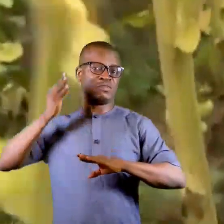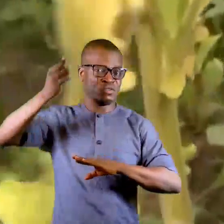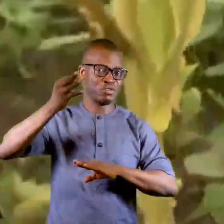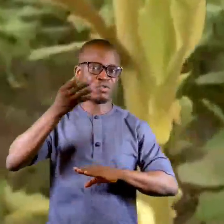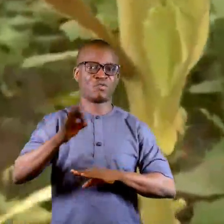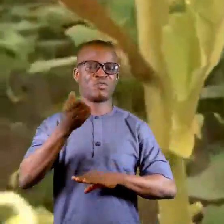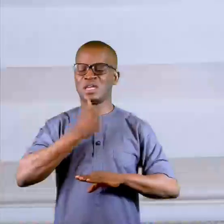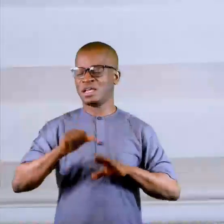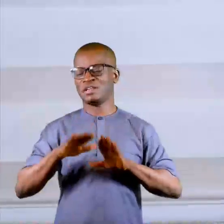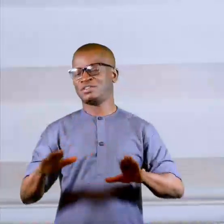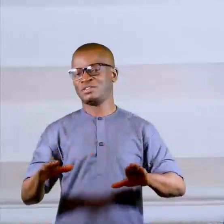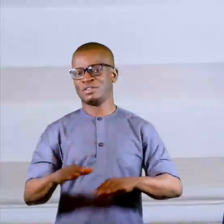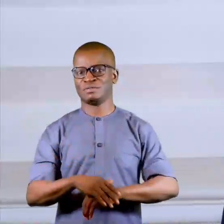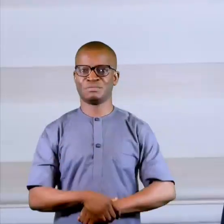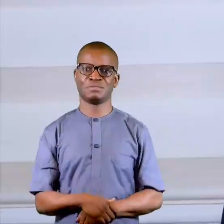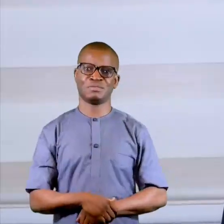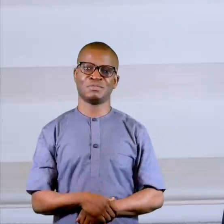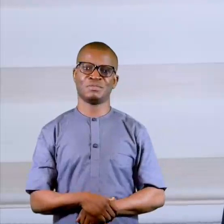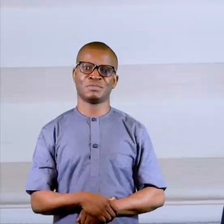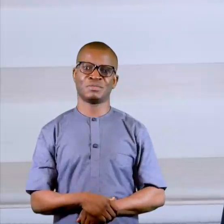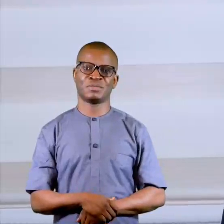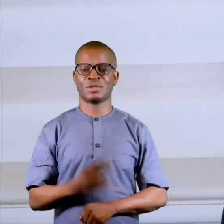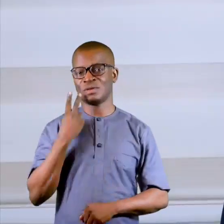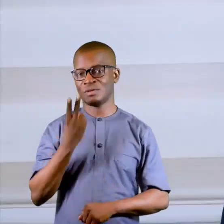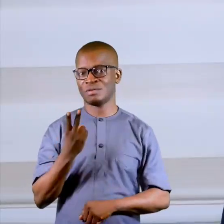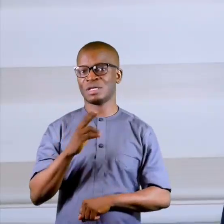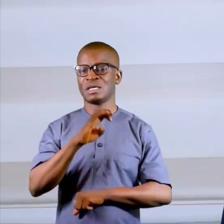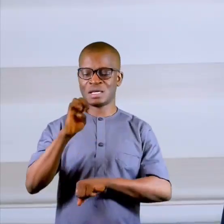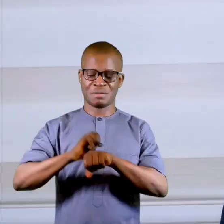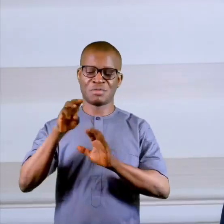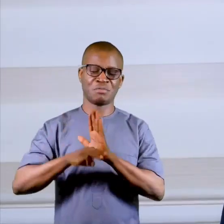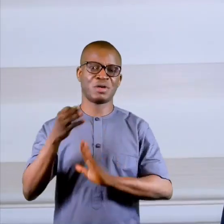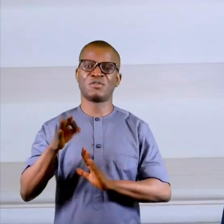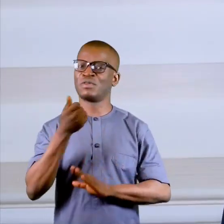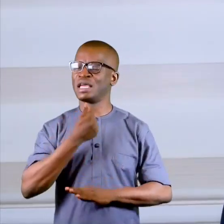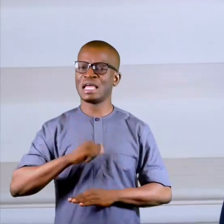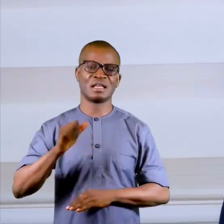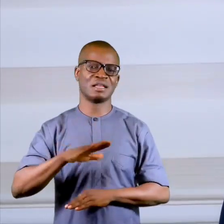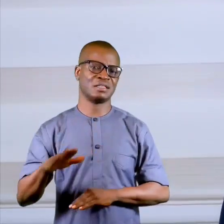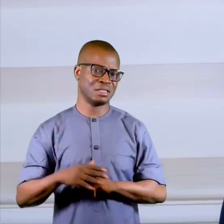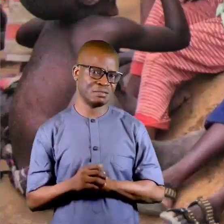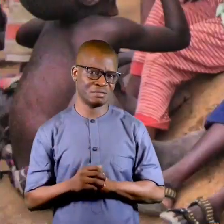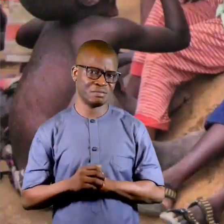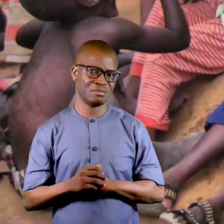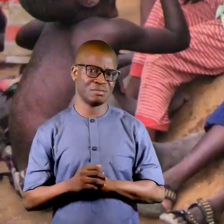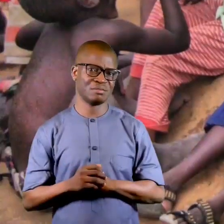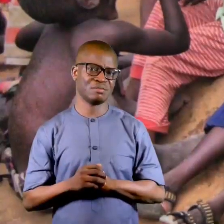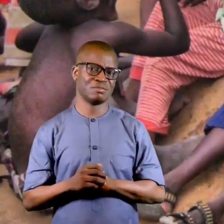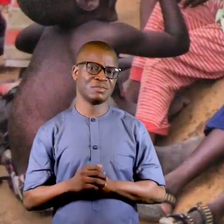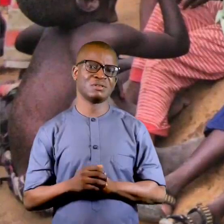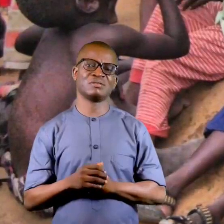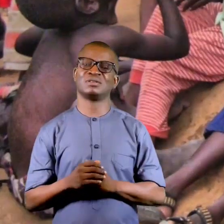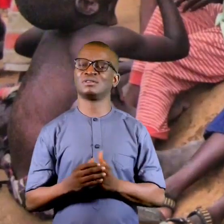child. Child labor is basically the employment of any child in the age of 18, depriving them